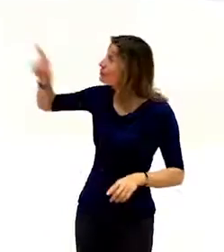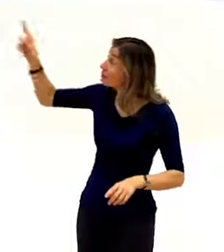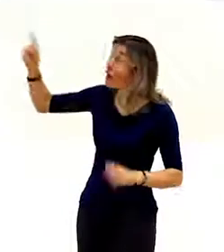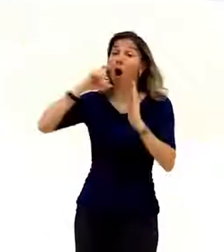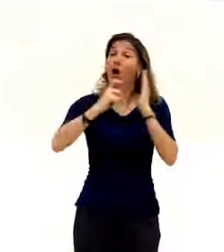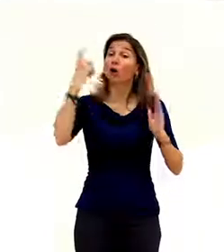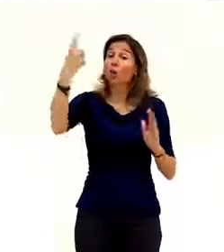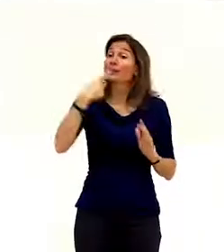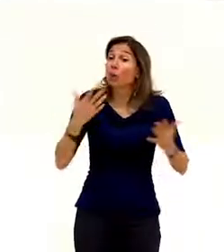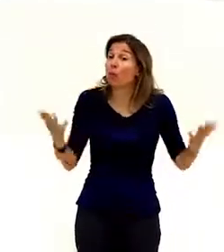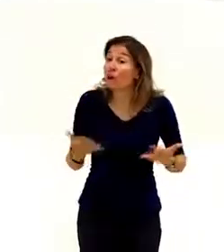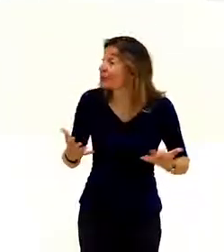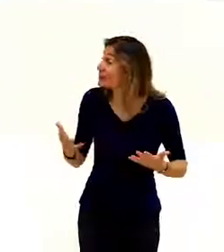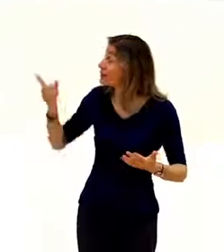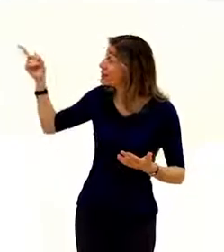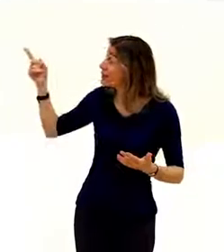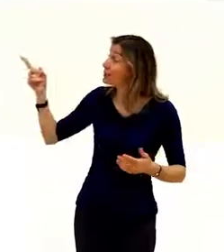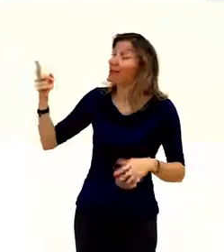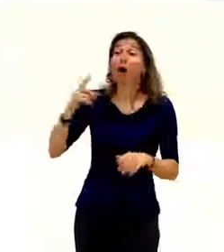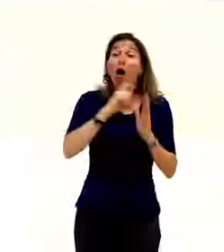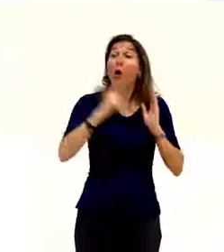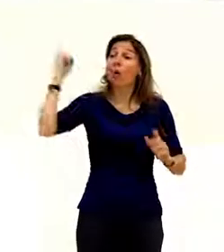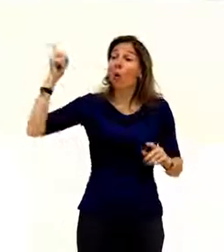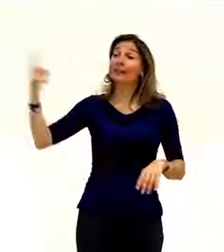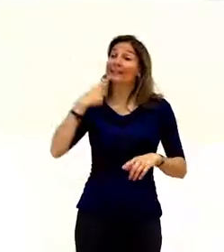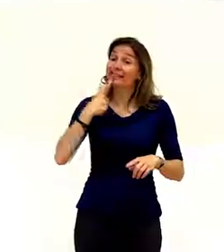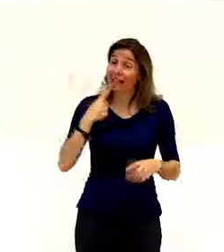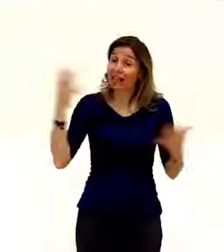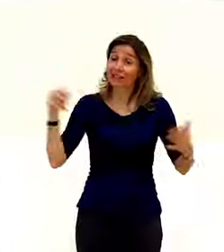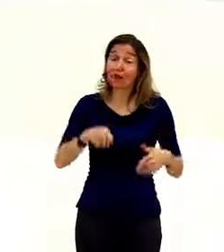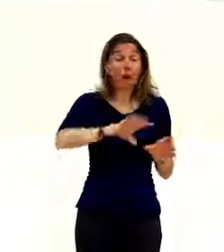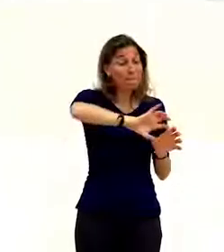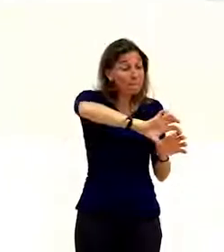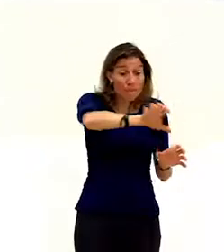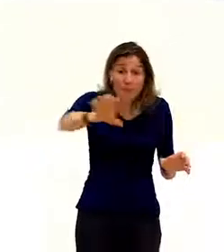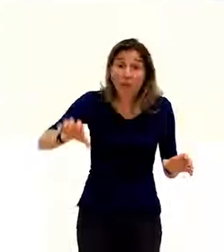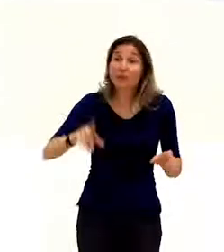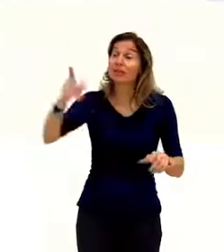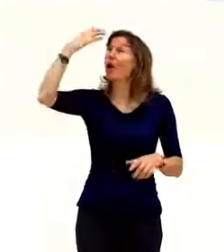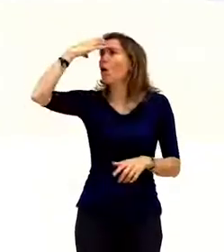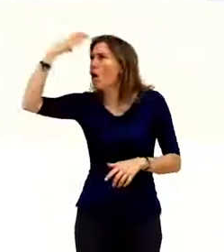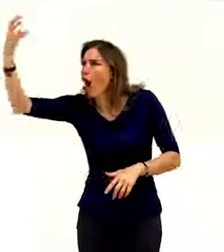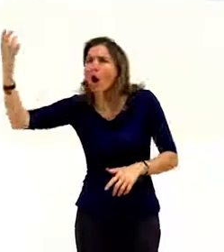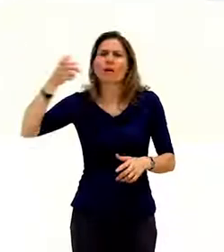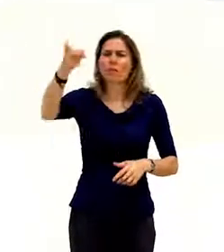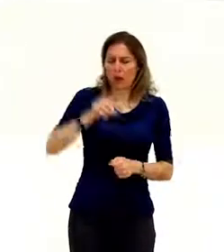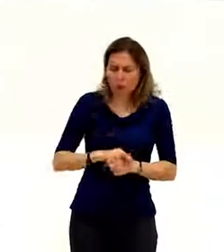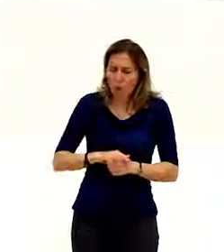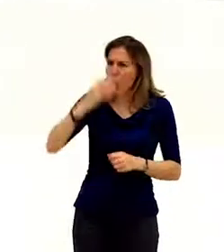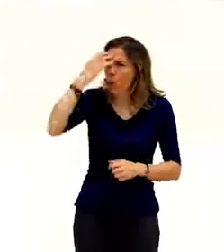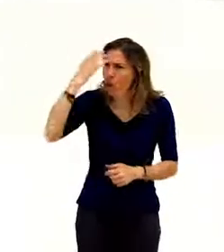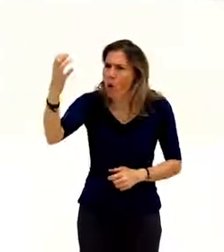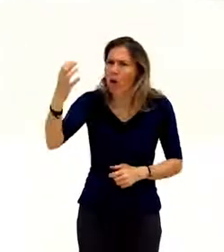us? It tells us that member states, contracting authorities, the government, the local